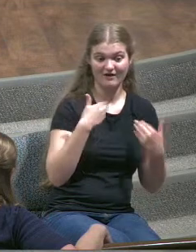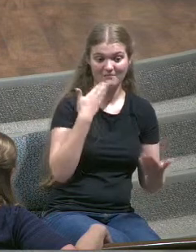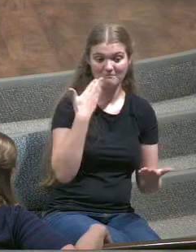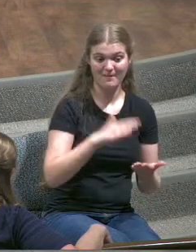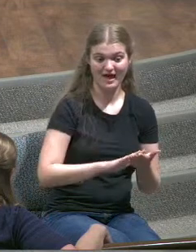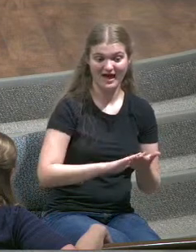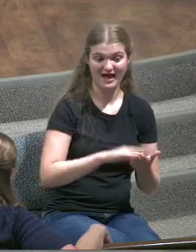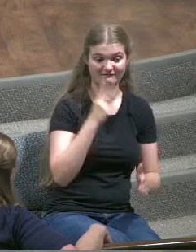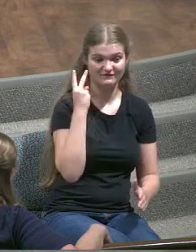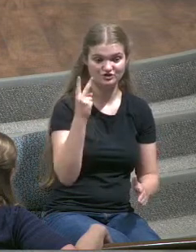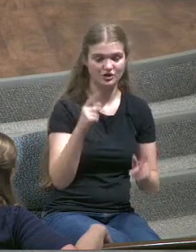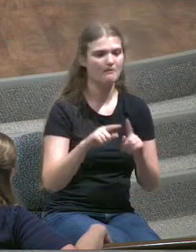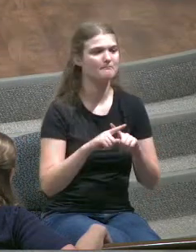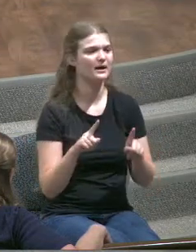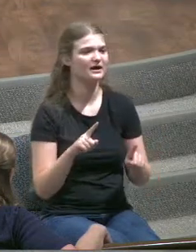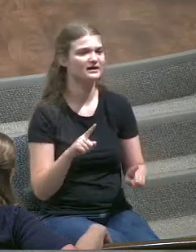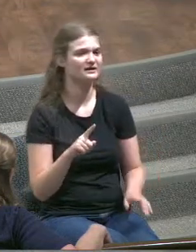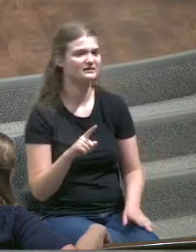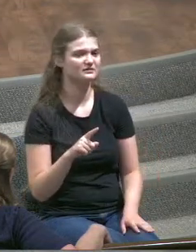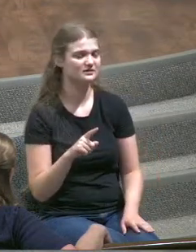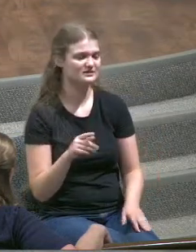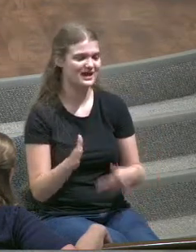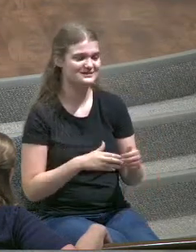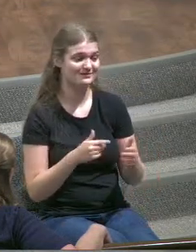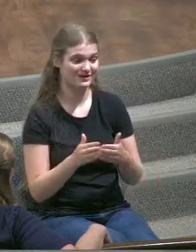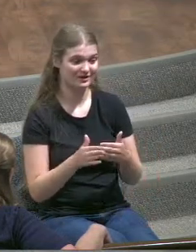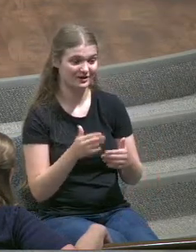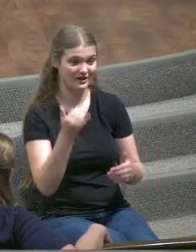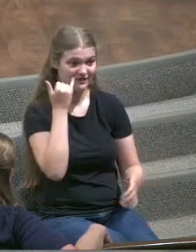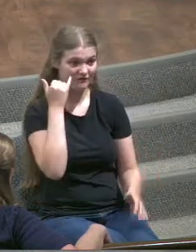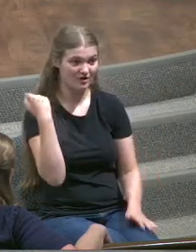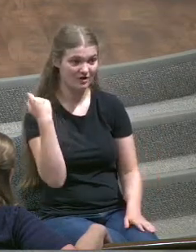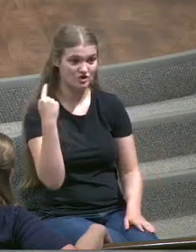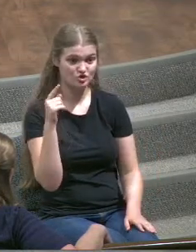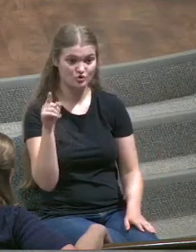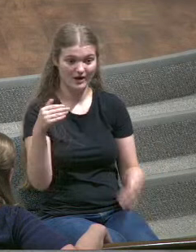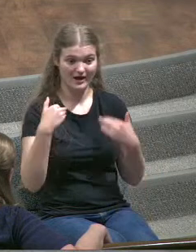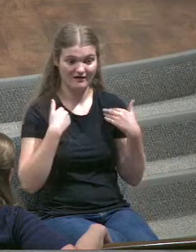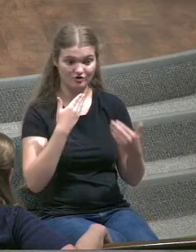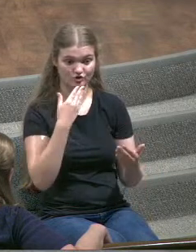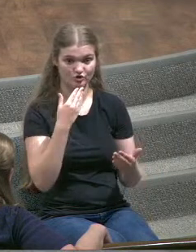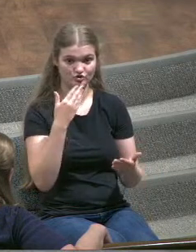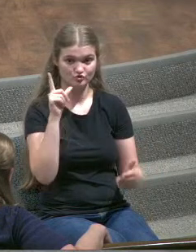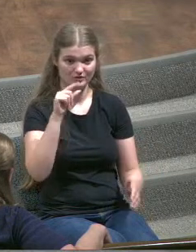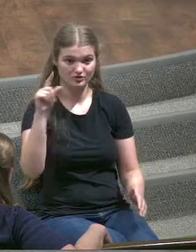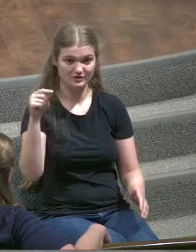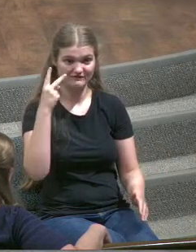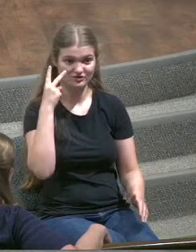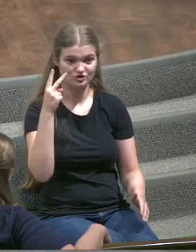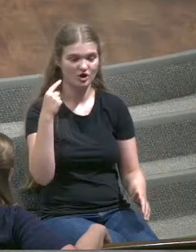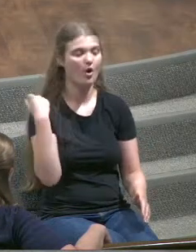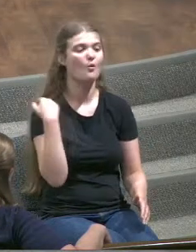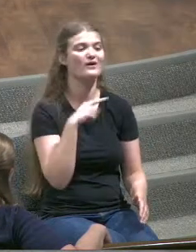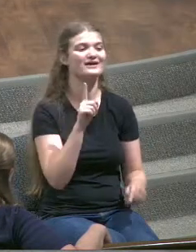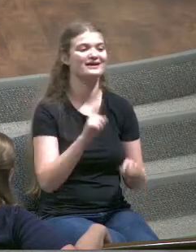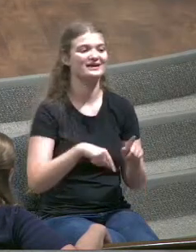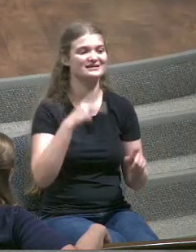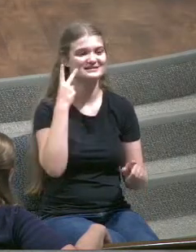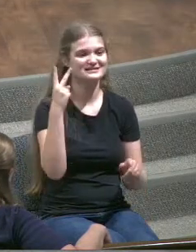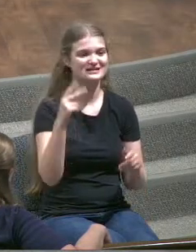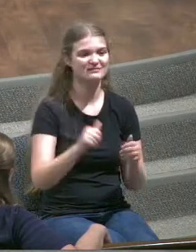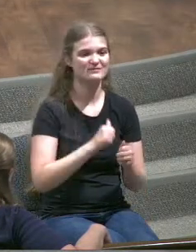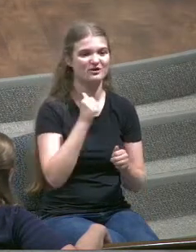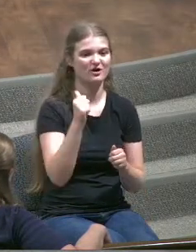have 20/20 vision, like Kyla, we can't see beyond the physical, right? We have no